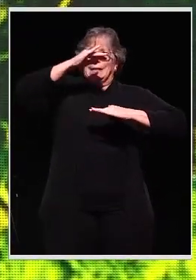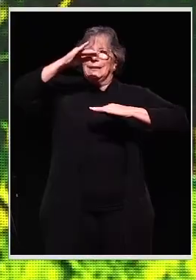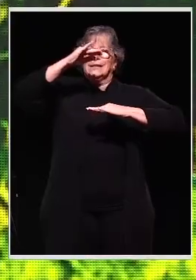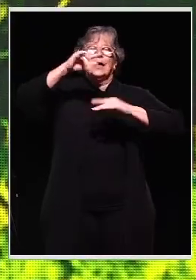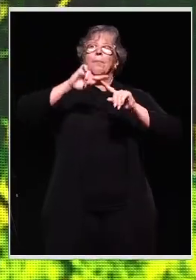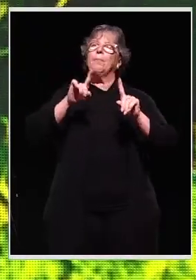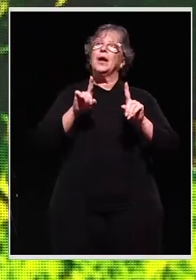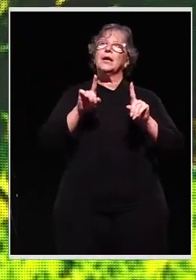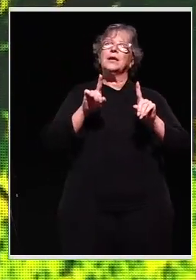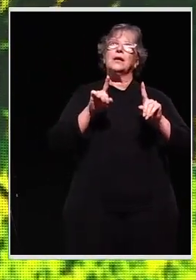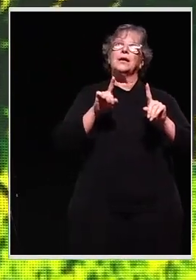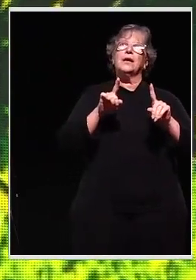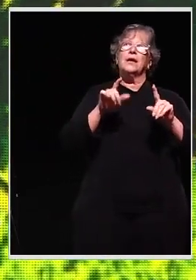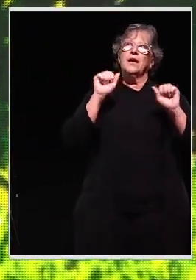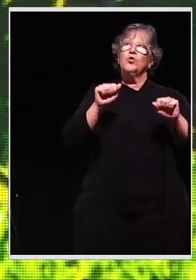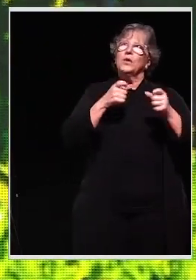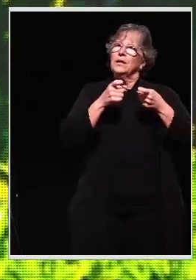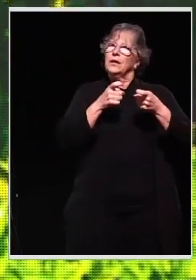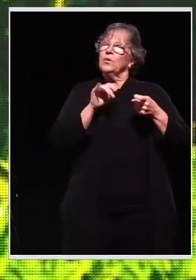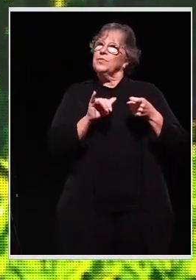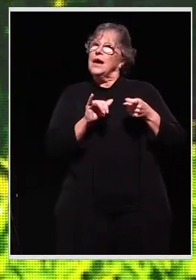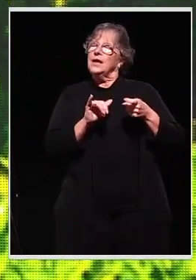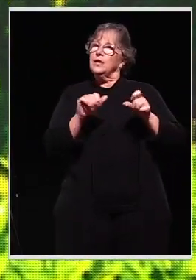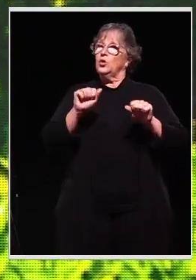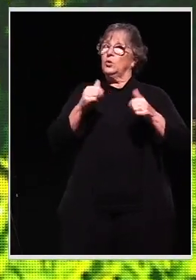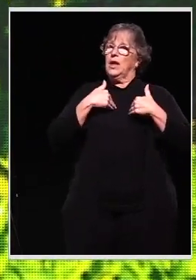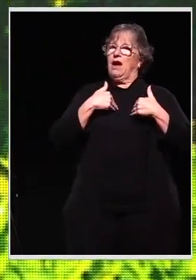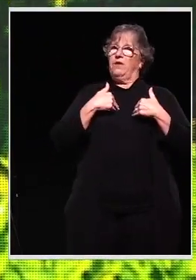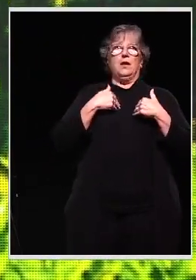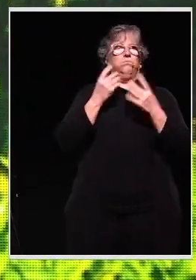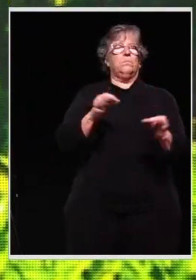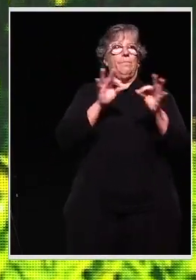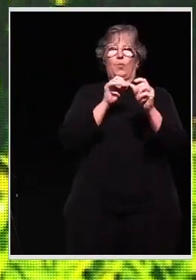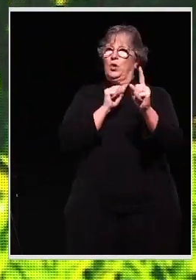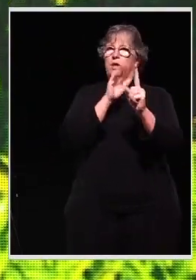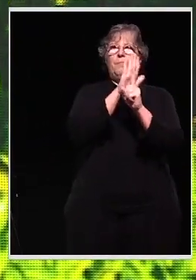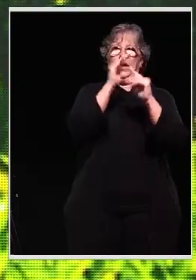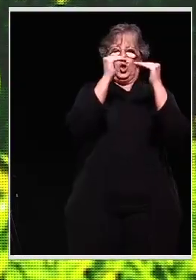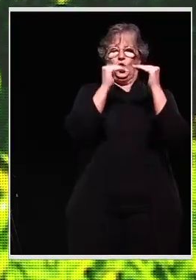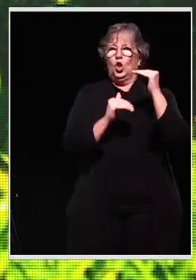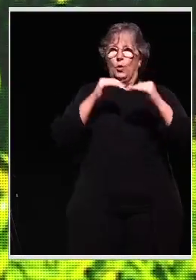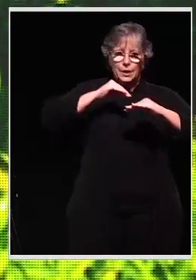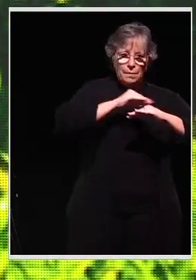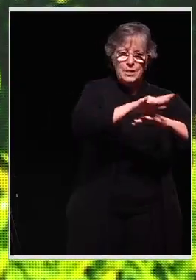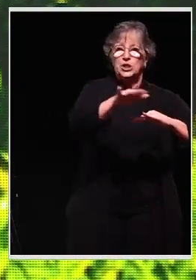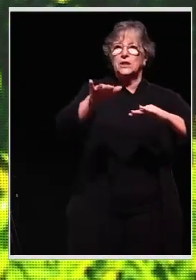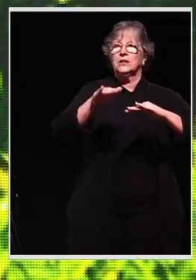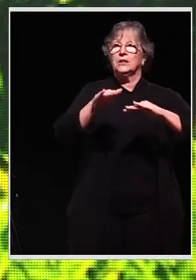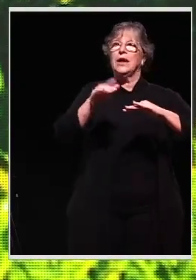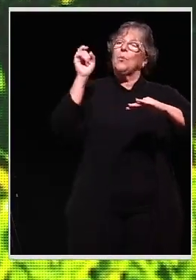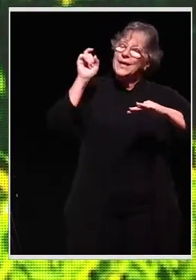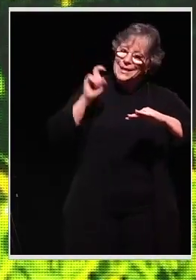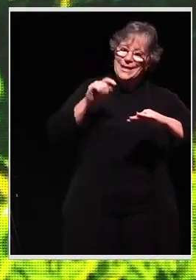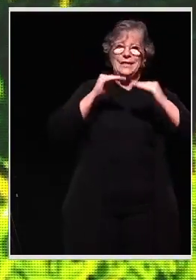you feel that if you can tackle this one, you could have a pretty significant impact on lowering emissions. And fundamentally, we have to